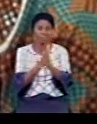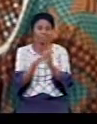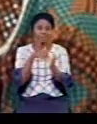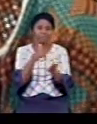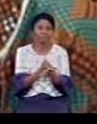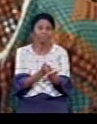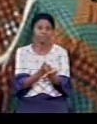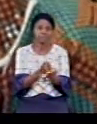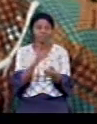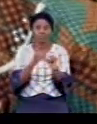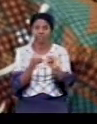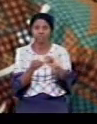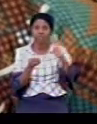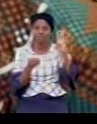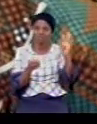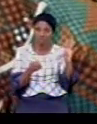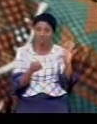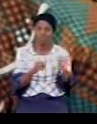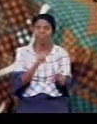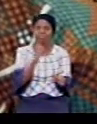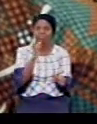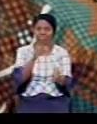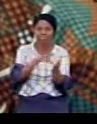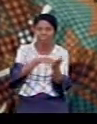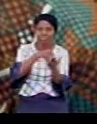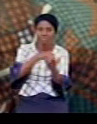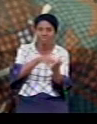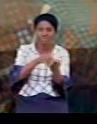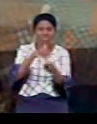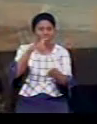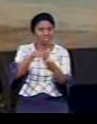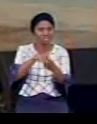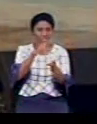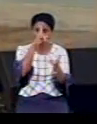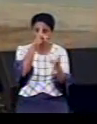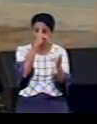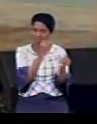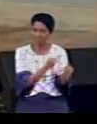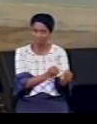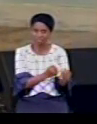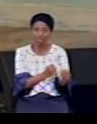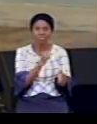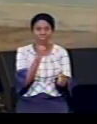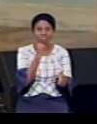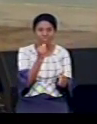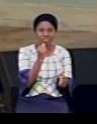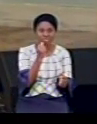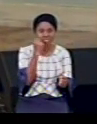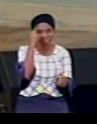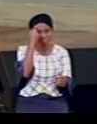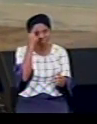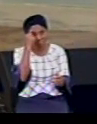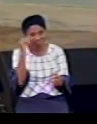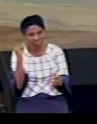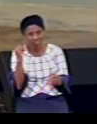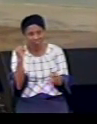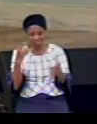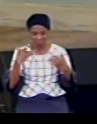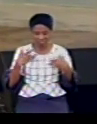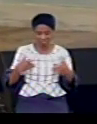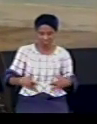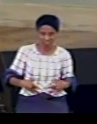four, not weak in faith, not considering